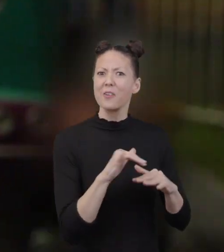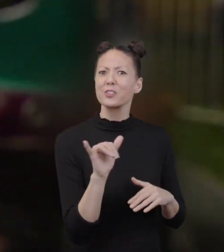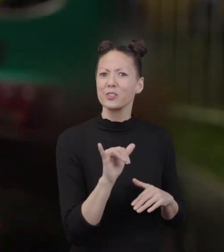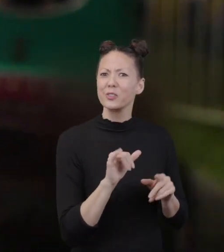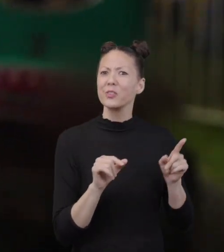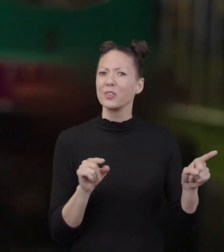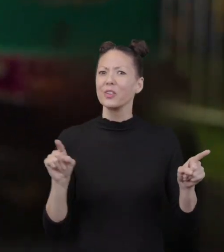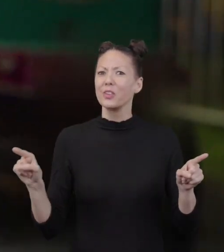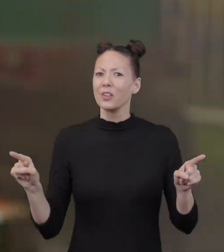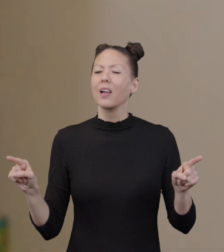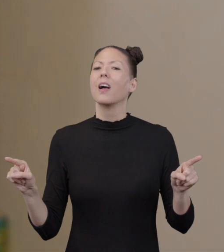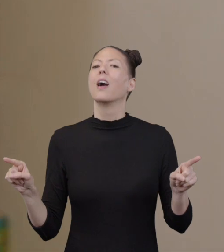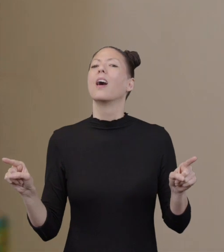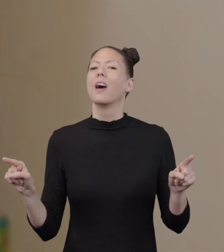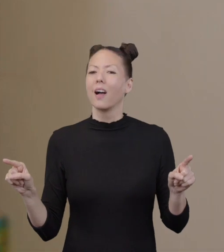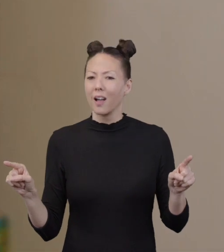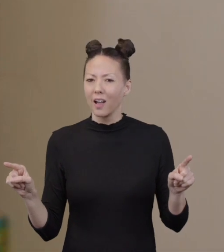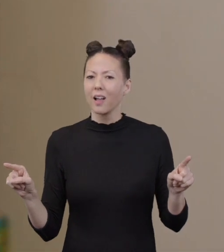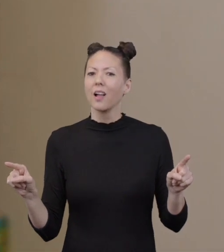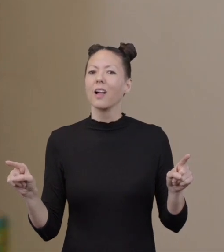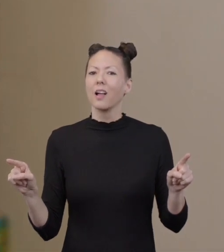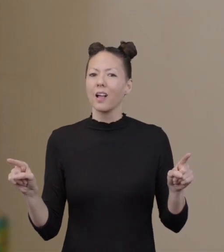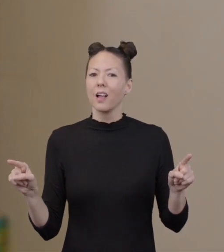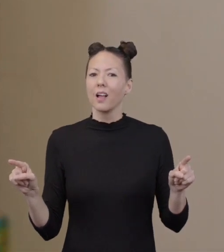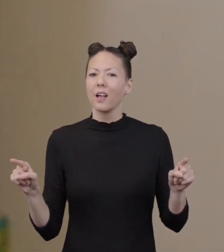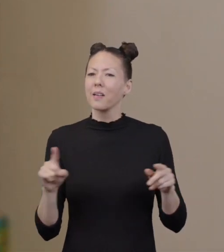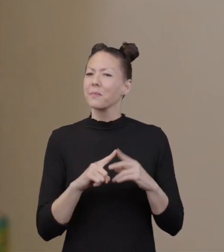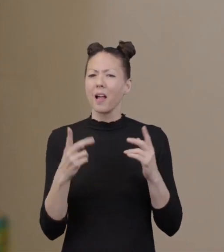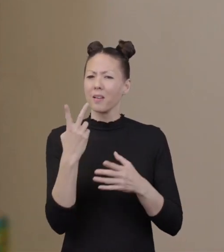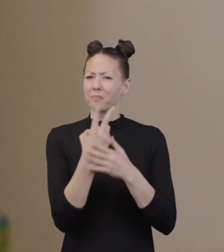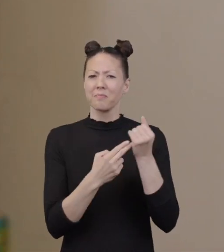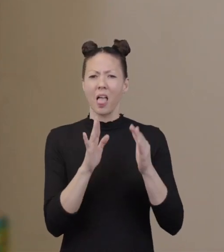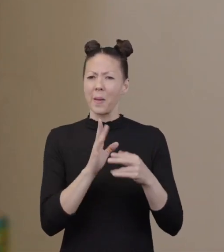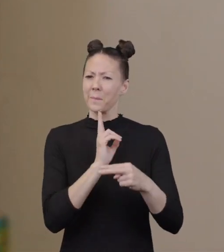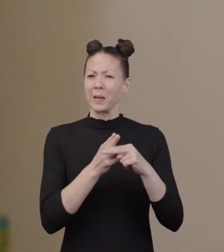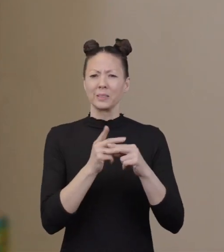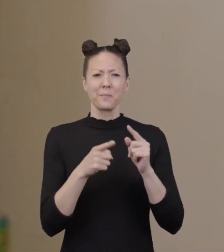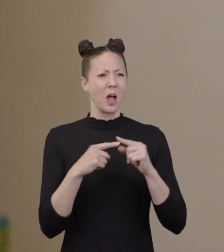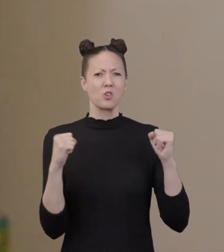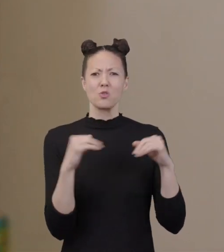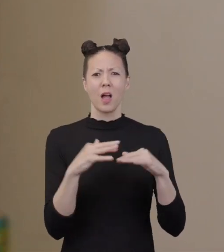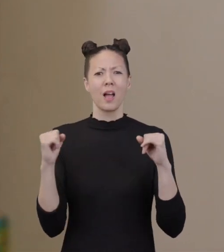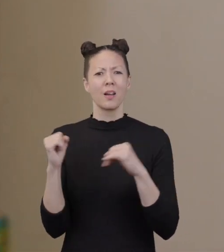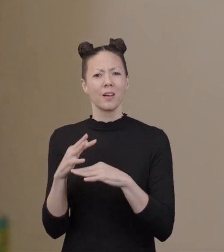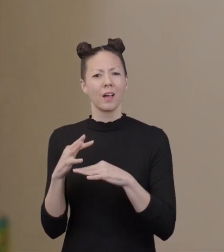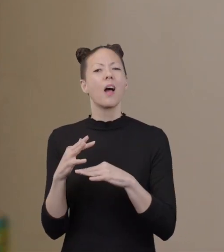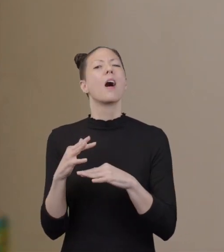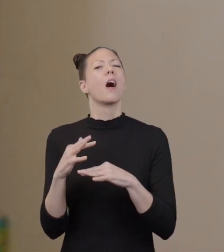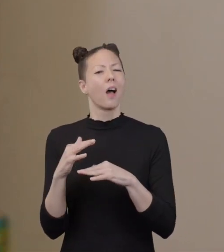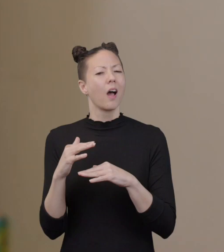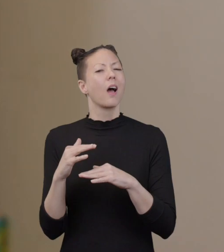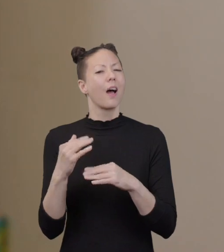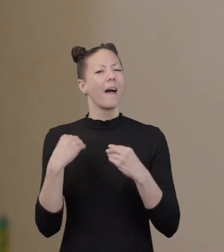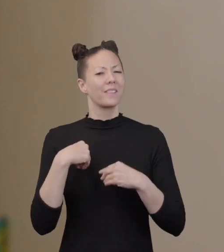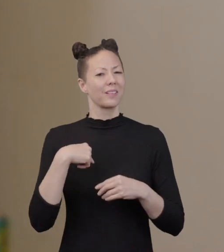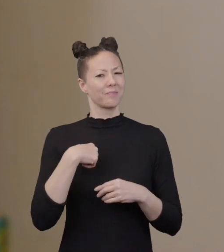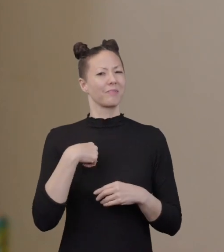too? Even though neither story said it was crowded, they both gave us clues that it